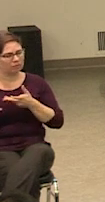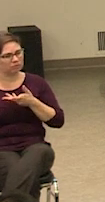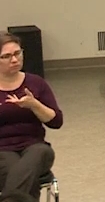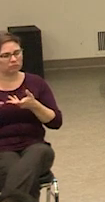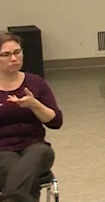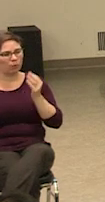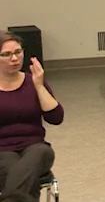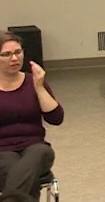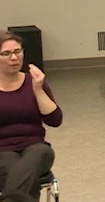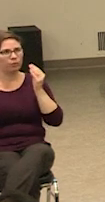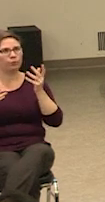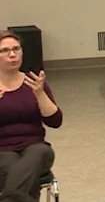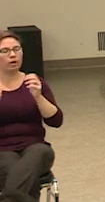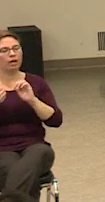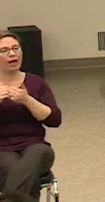not circus, but more like a